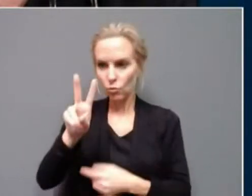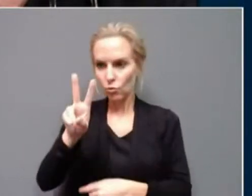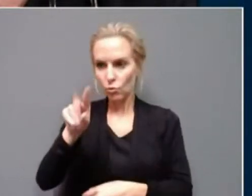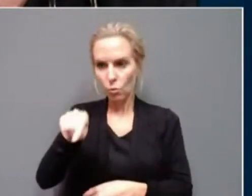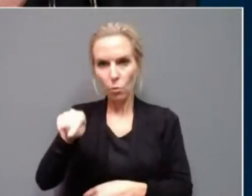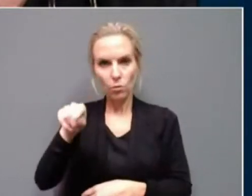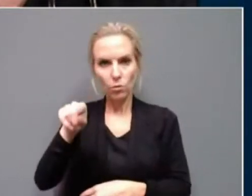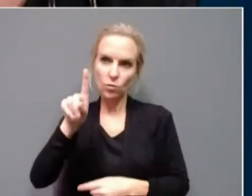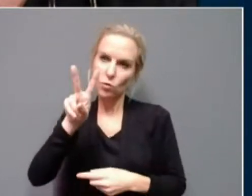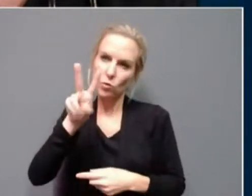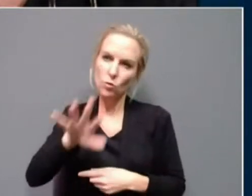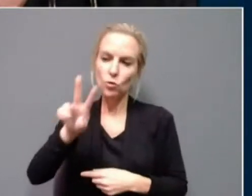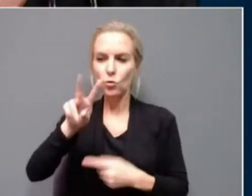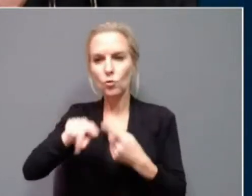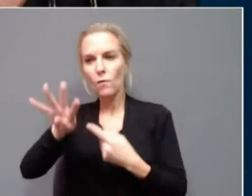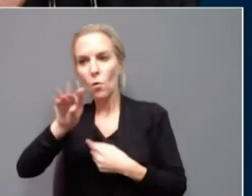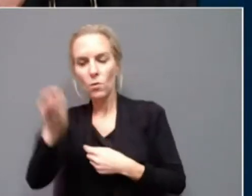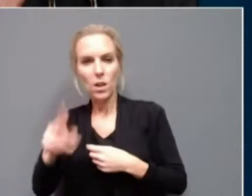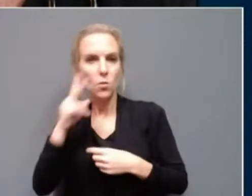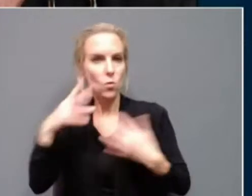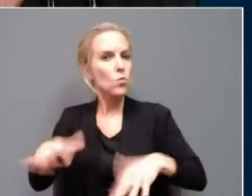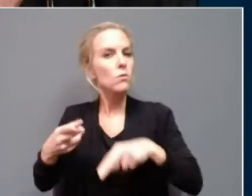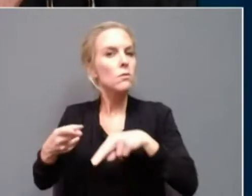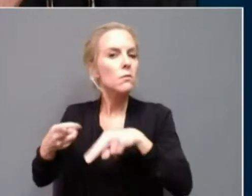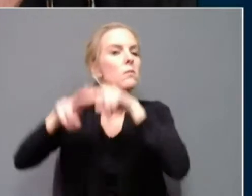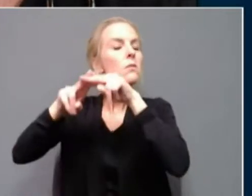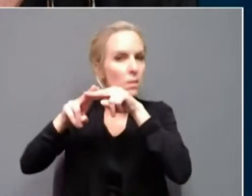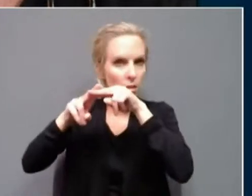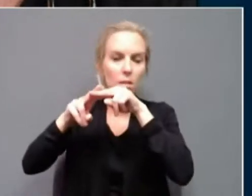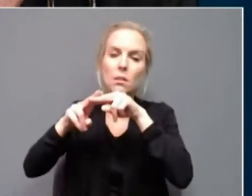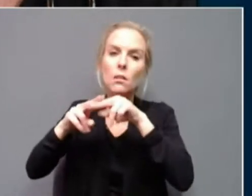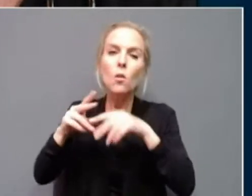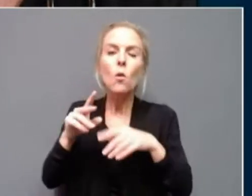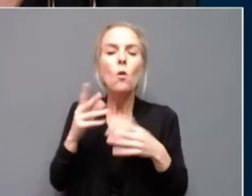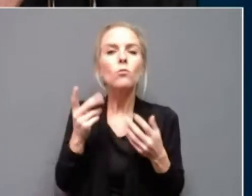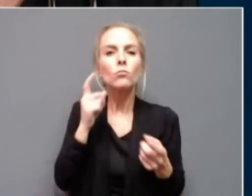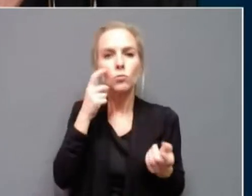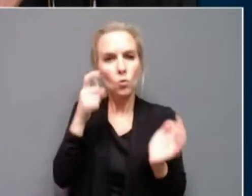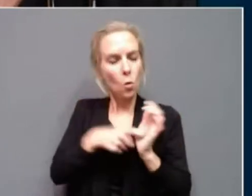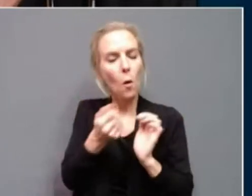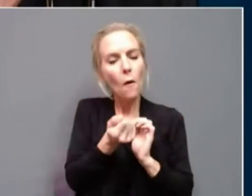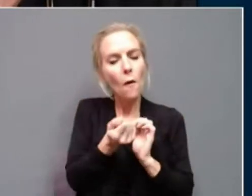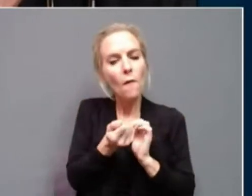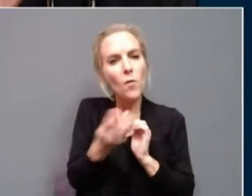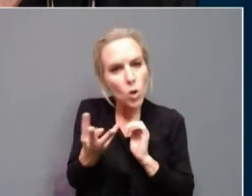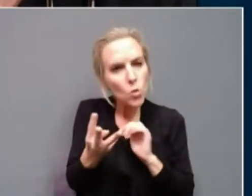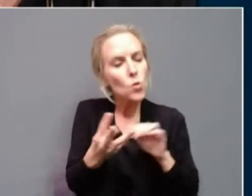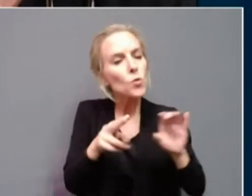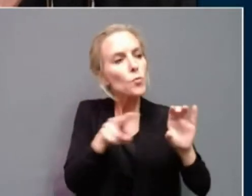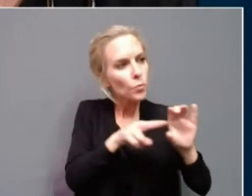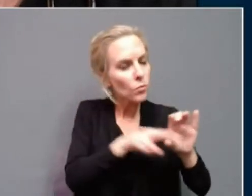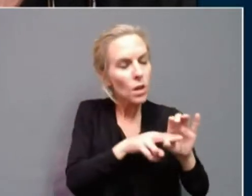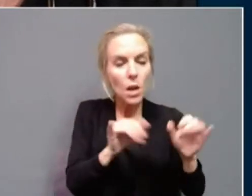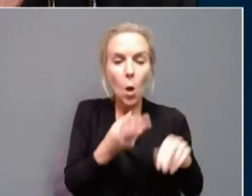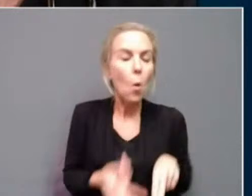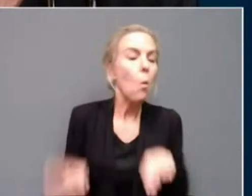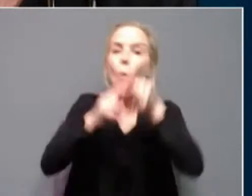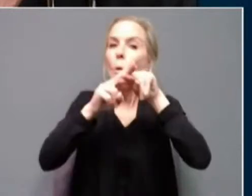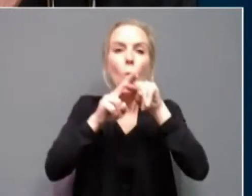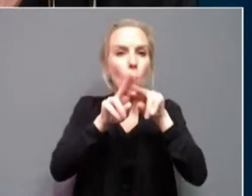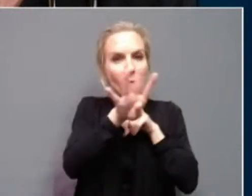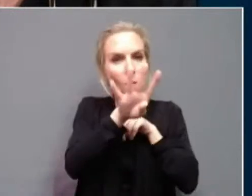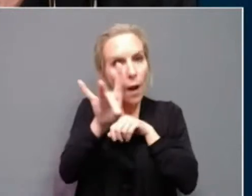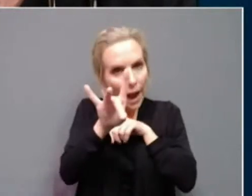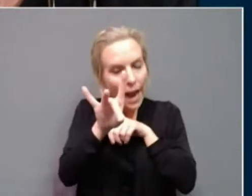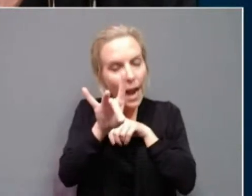a significant rise. We started out with just a few patients, and now we are up to 48 current admissions. Our